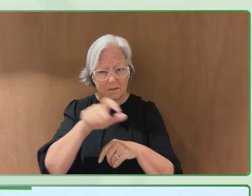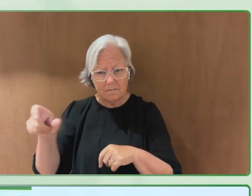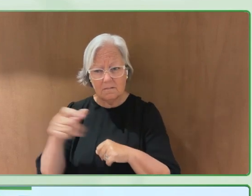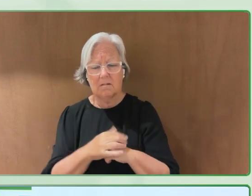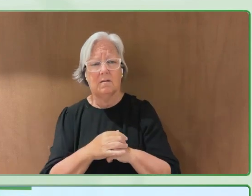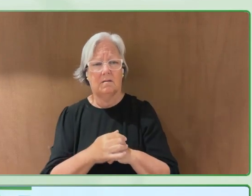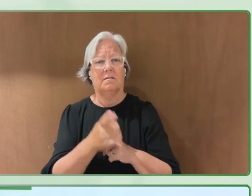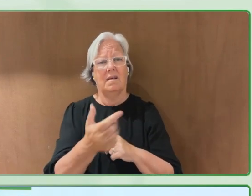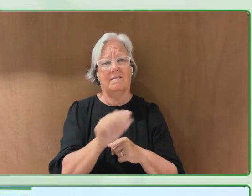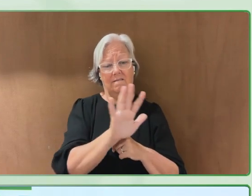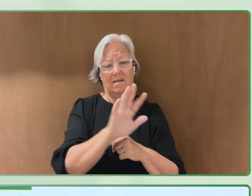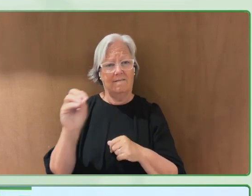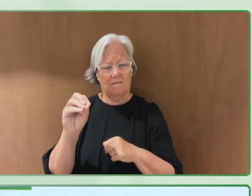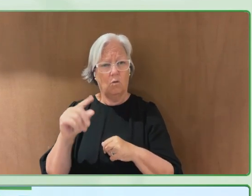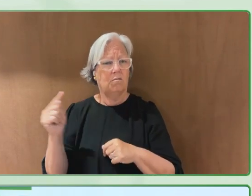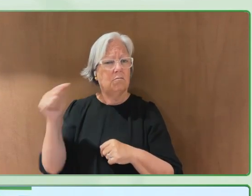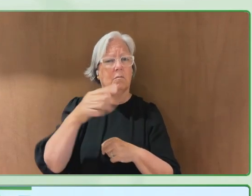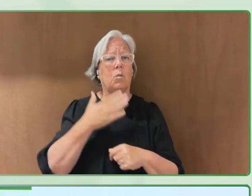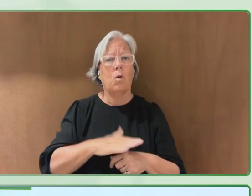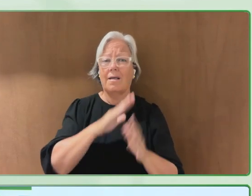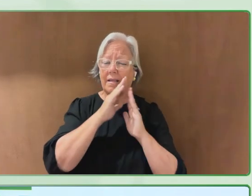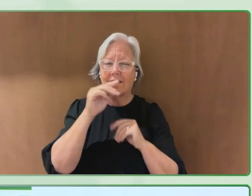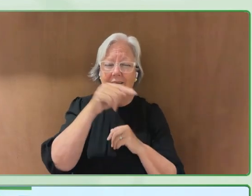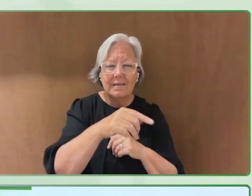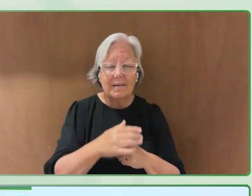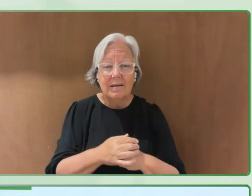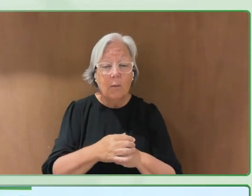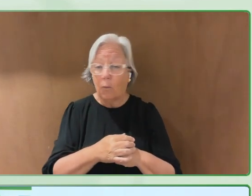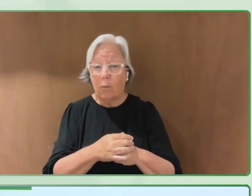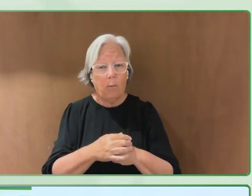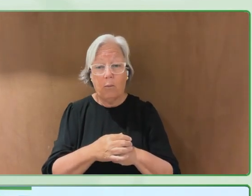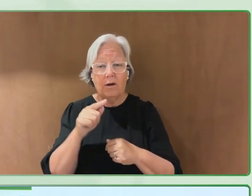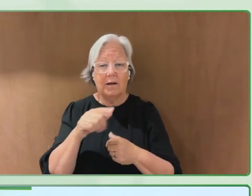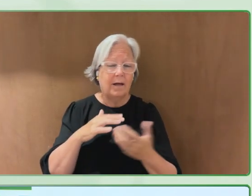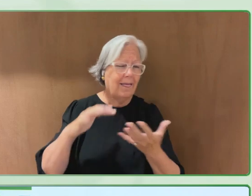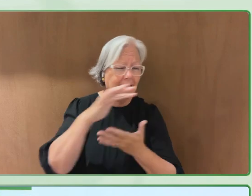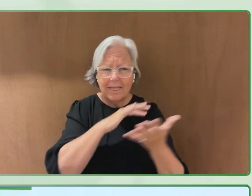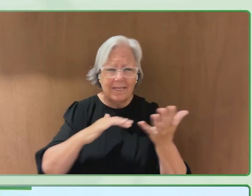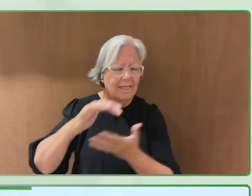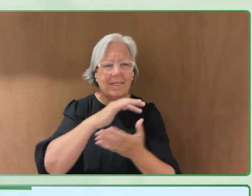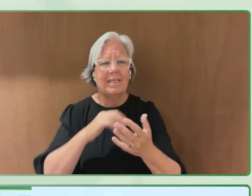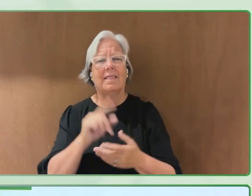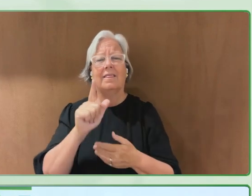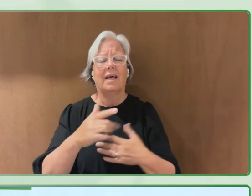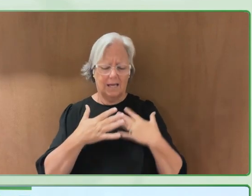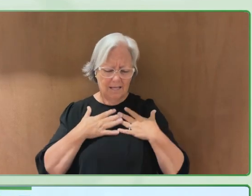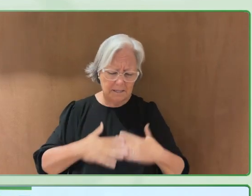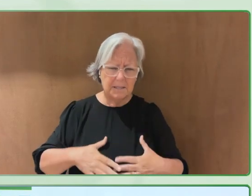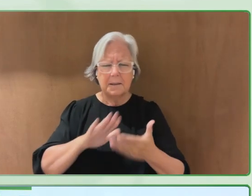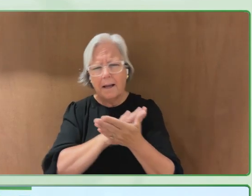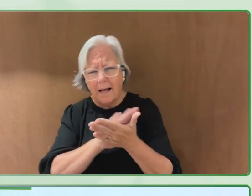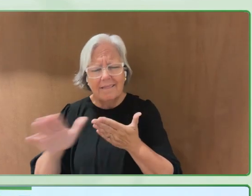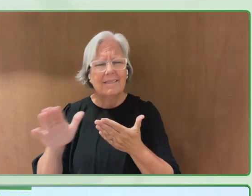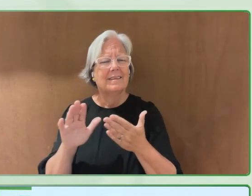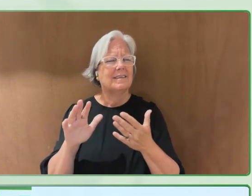guests who want to stay there. The chaos, there's sanitation issues, there's hygiene issues, there's transportation. It's a